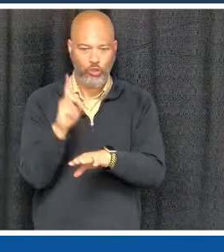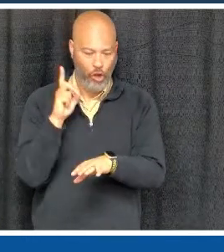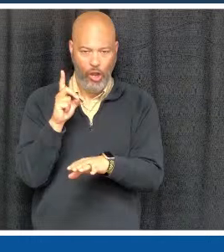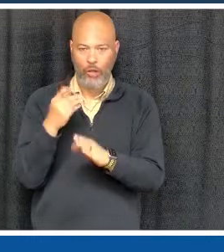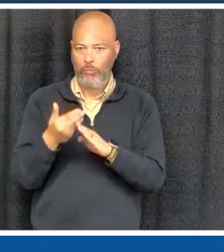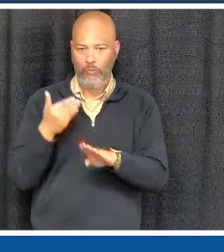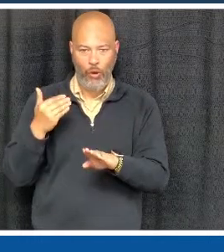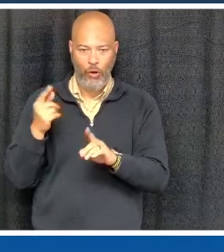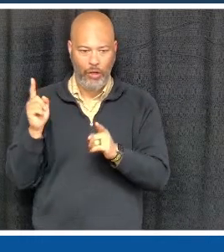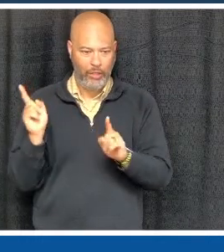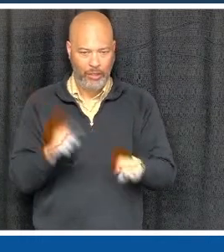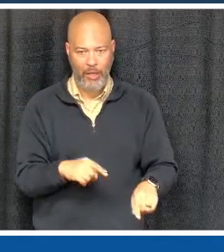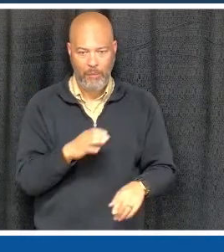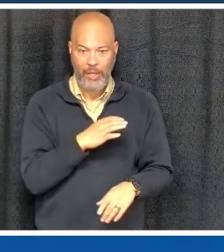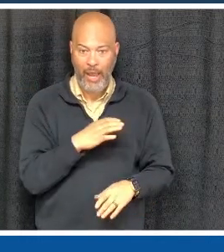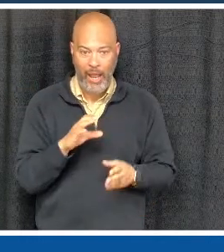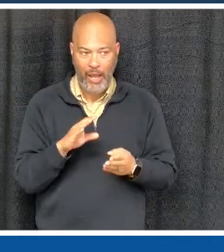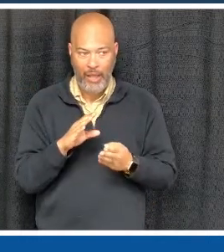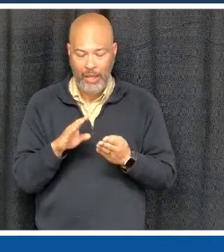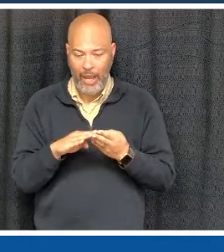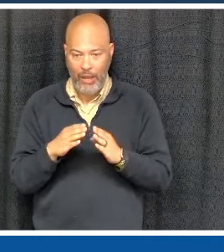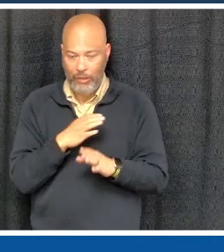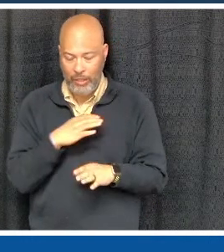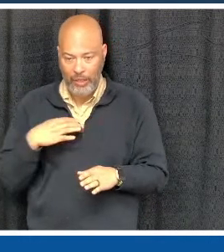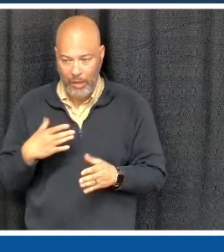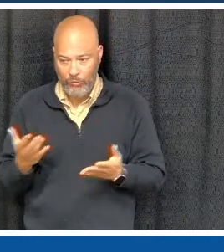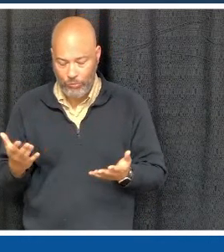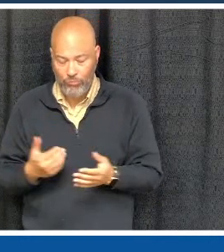the City Council.